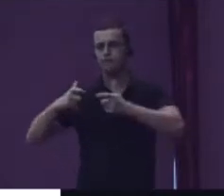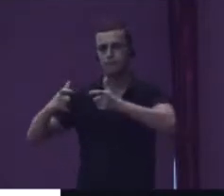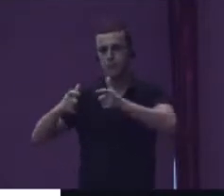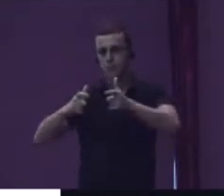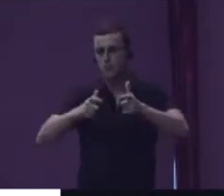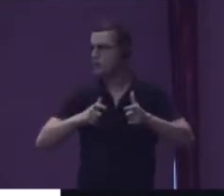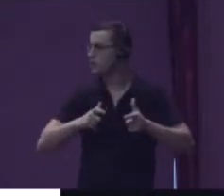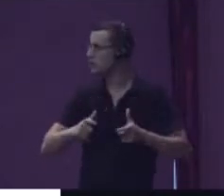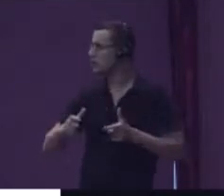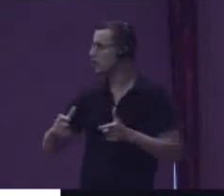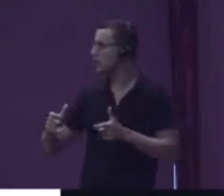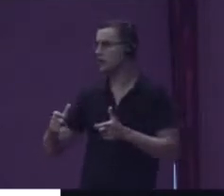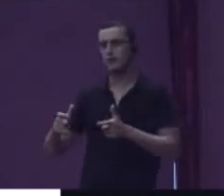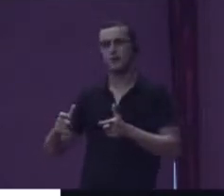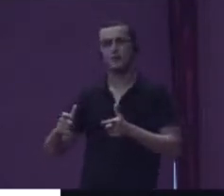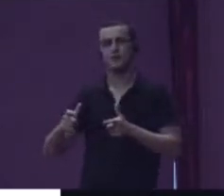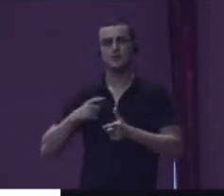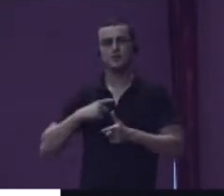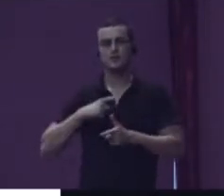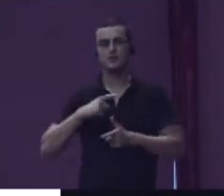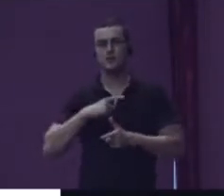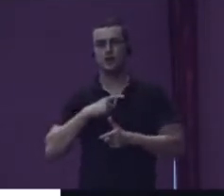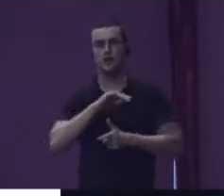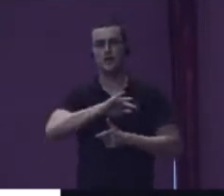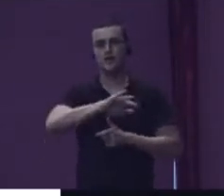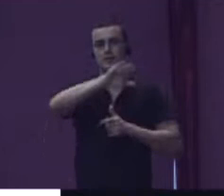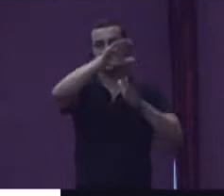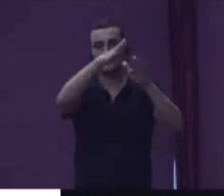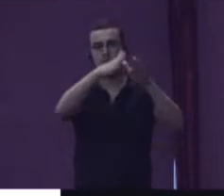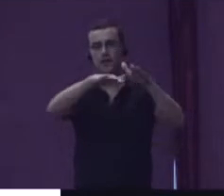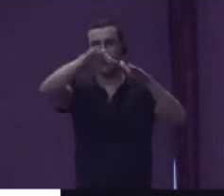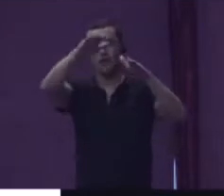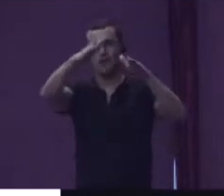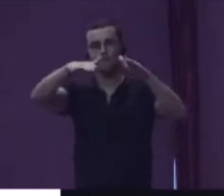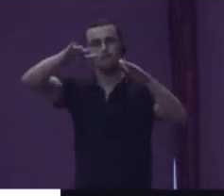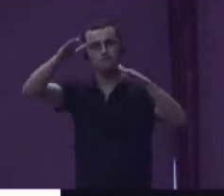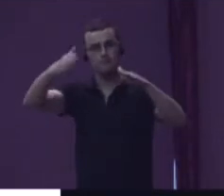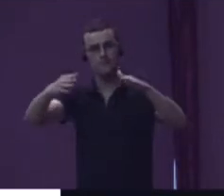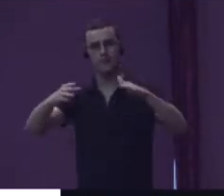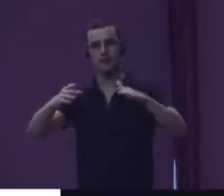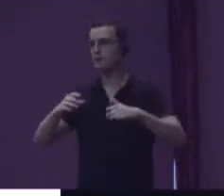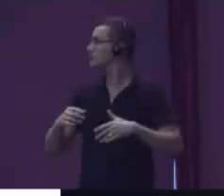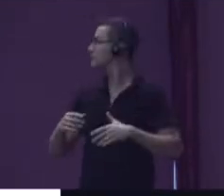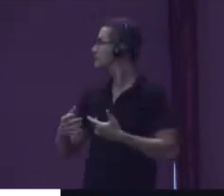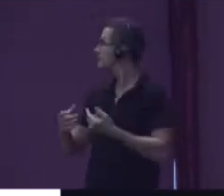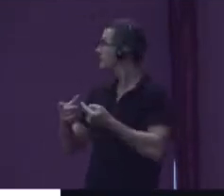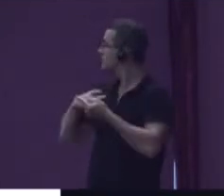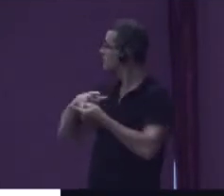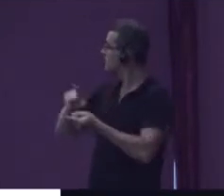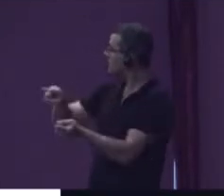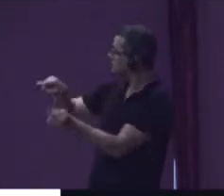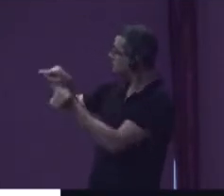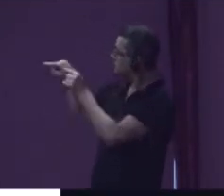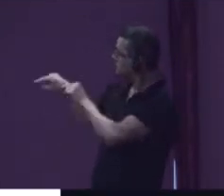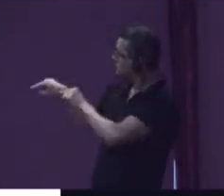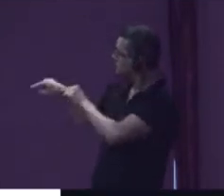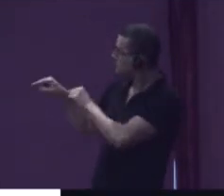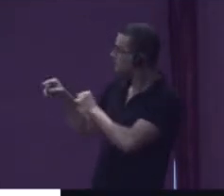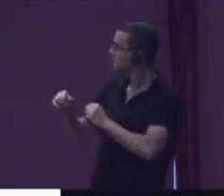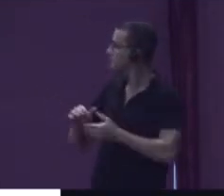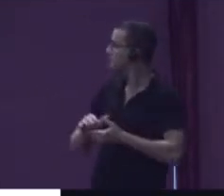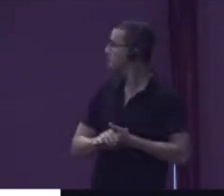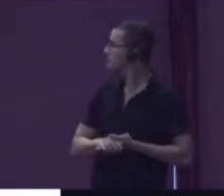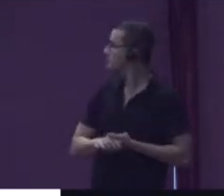the other was down here on a coffee and